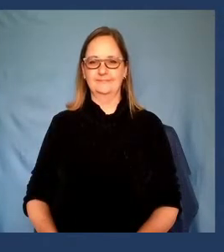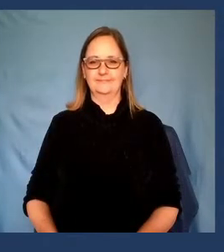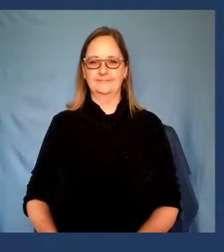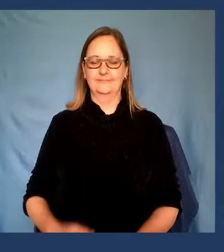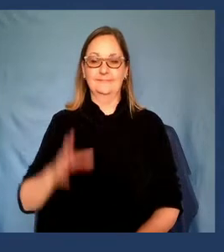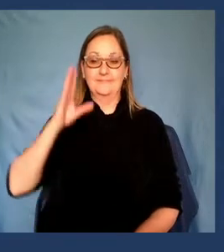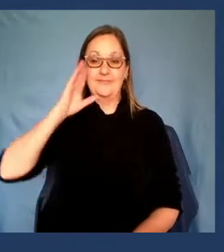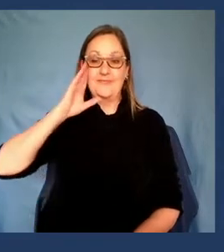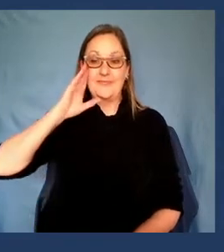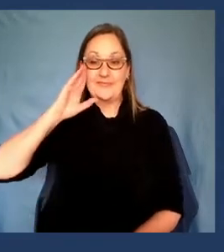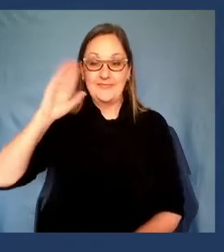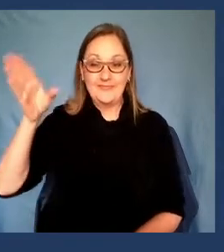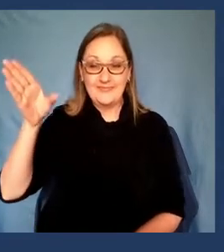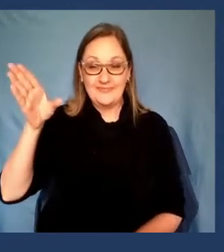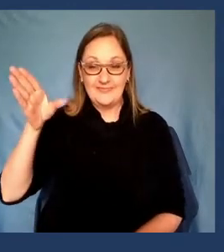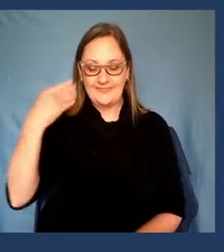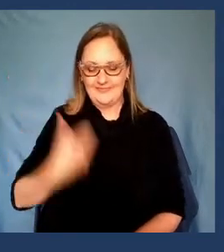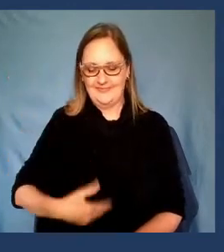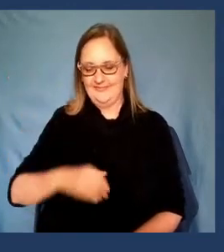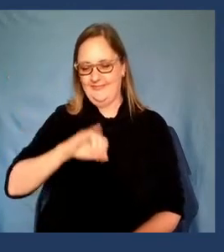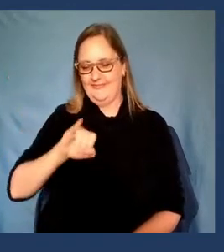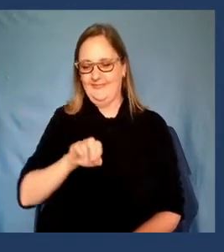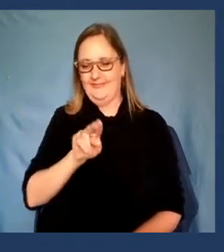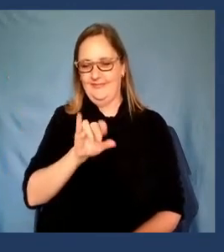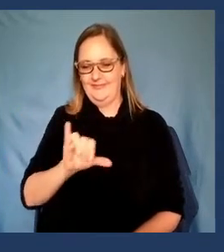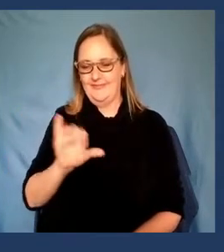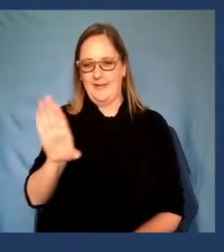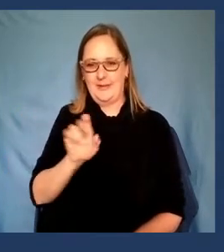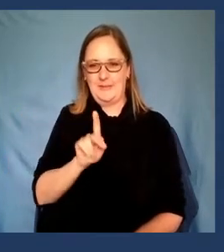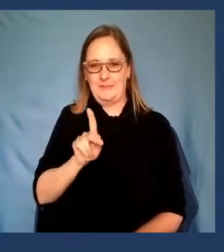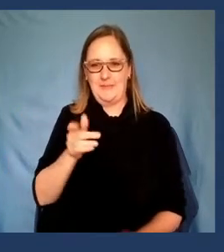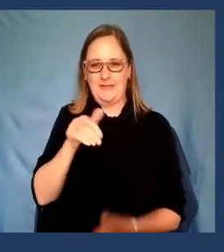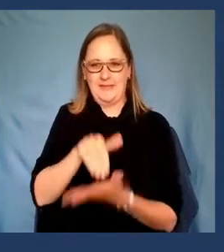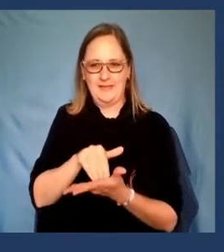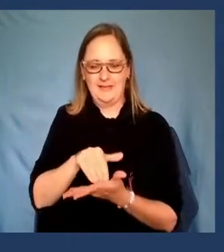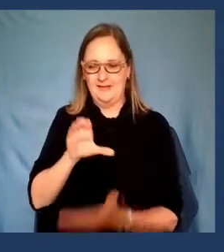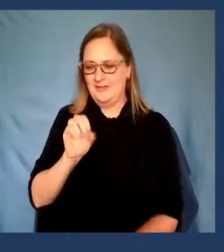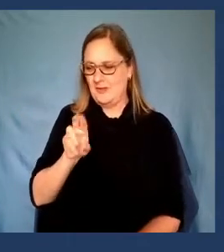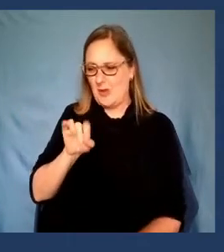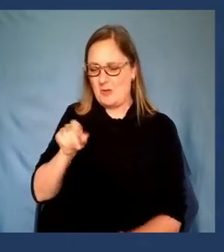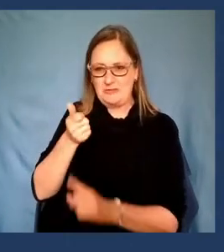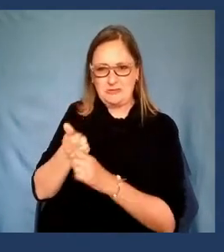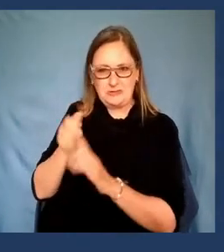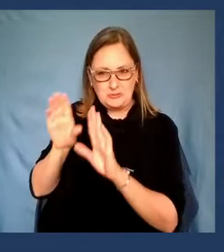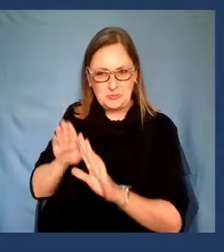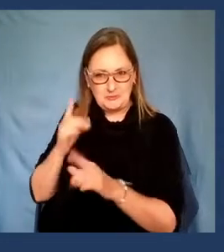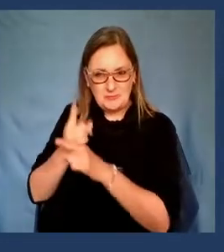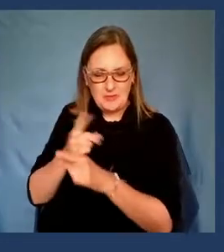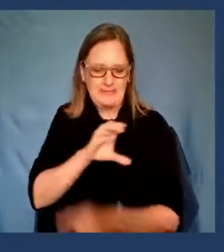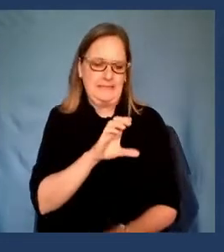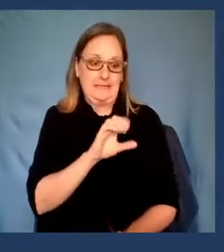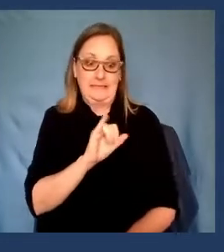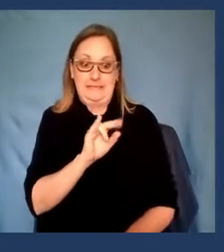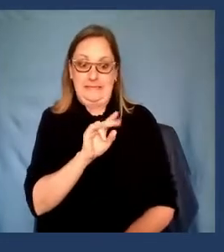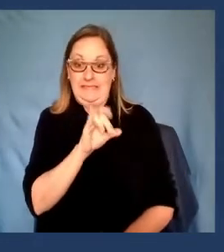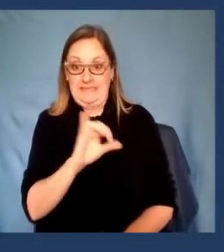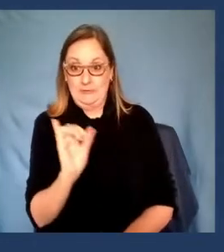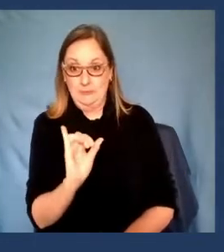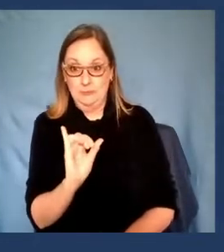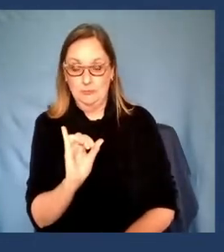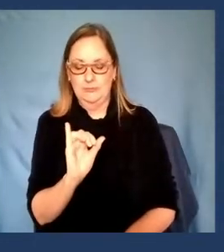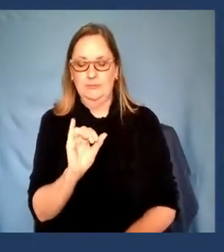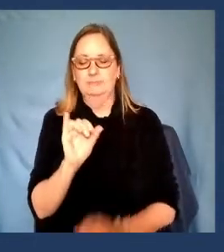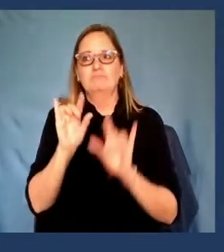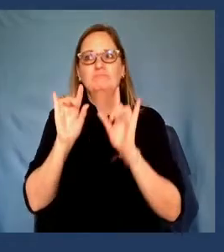Hello there, this is Jenny back again. Isn't Corey wonderful? And Cindy. A big love to my friends across